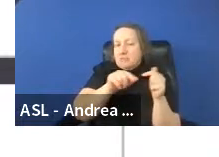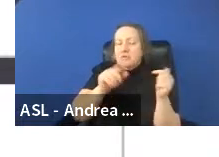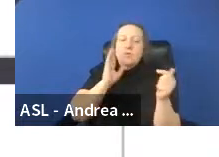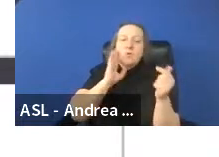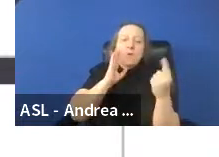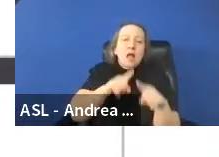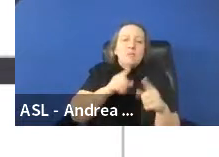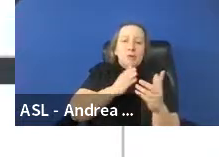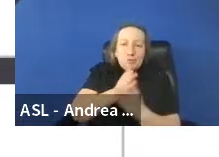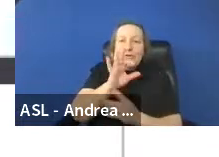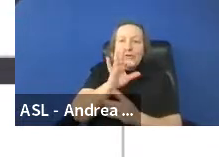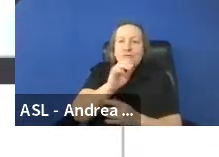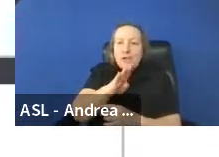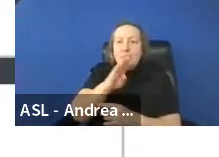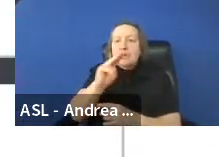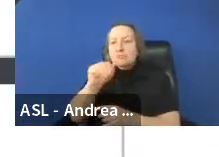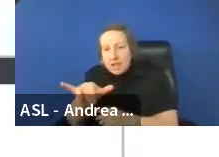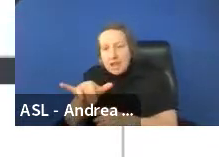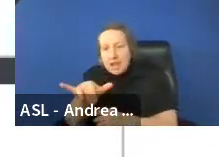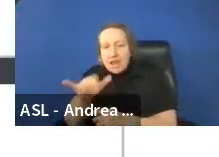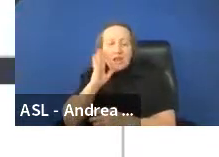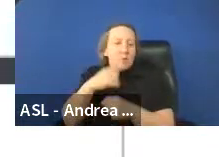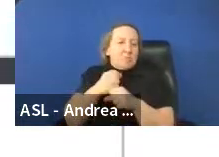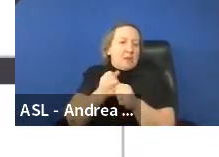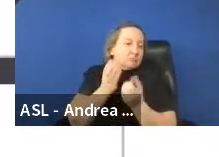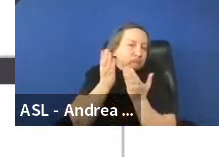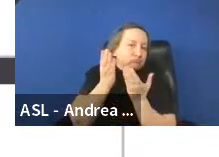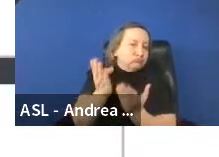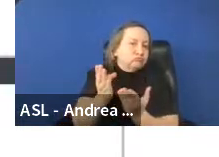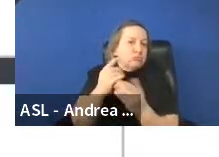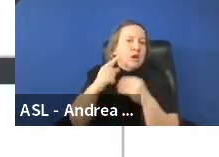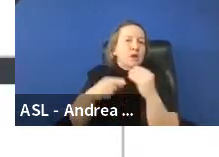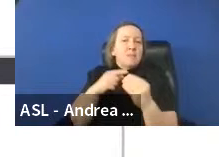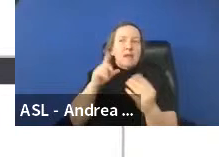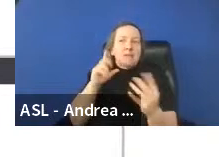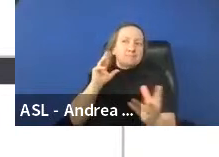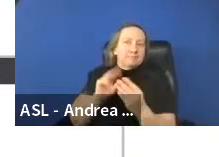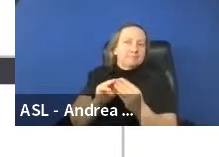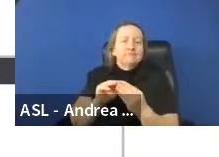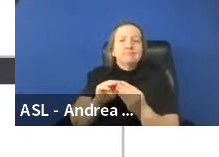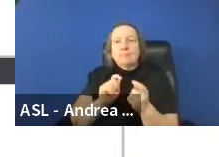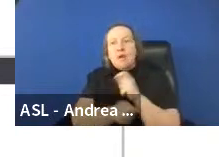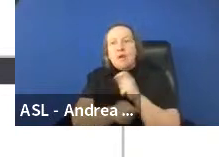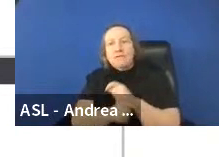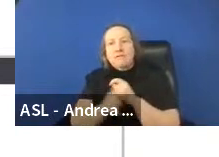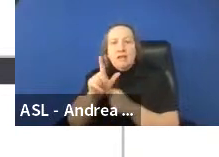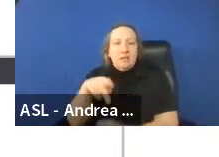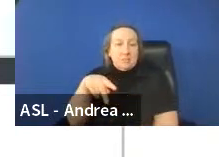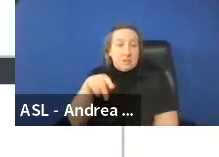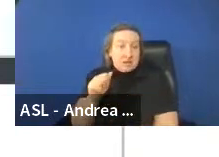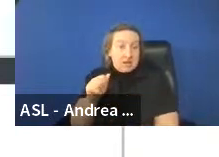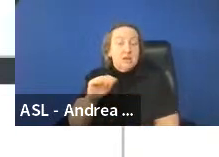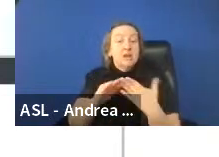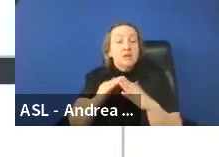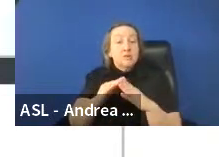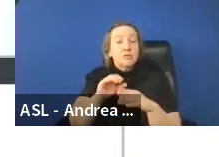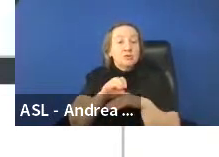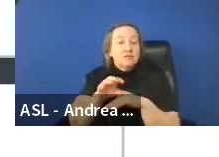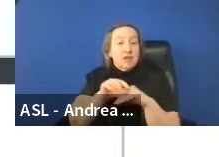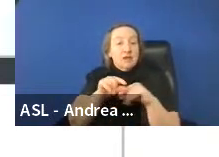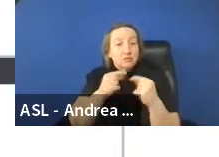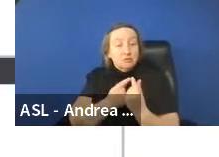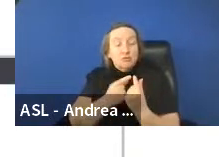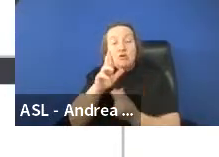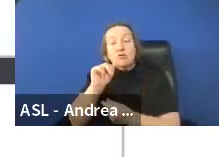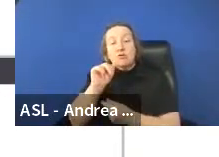May, when they will be making a recommendation on the holistic modified LPA. The community advisory group has ranked these